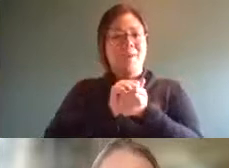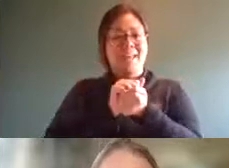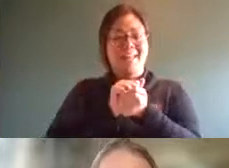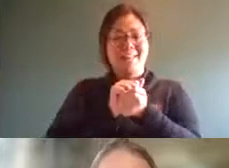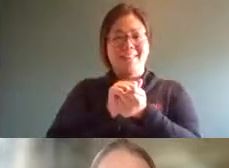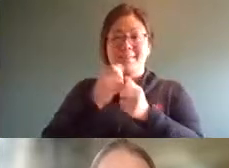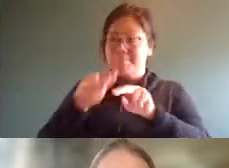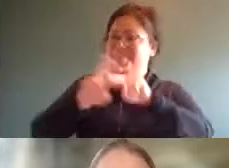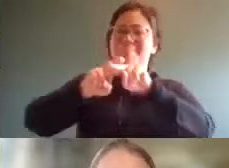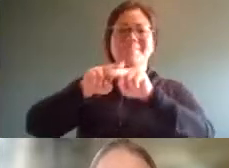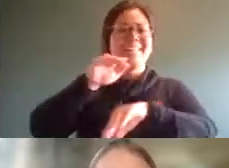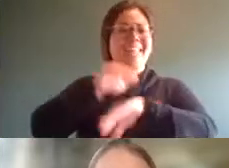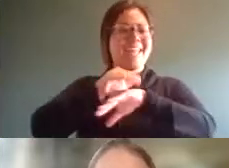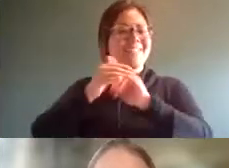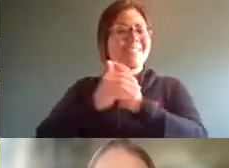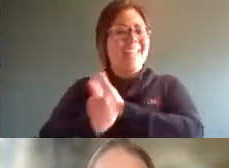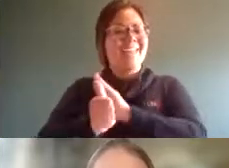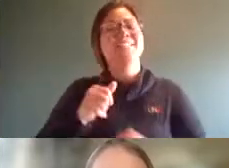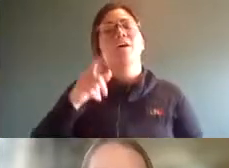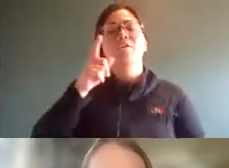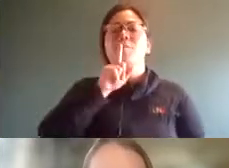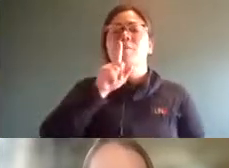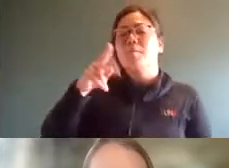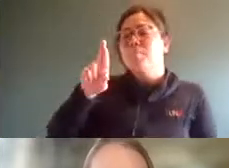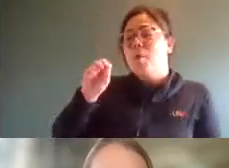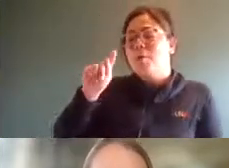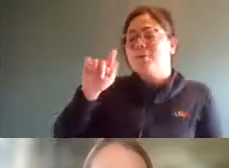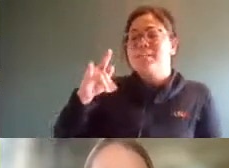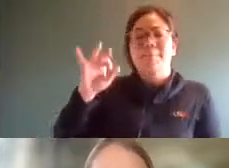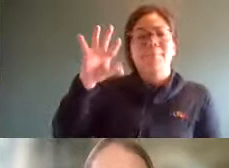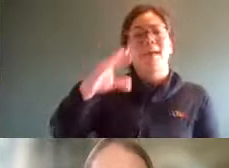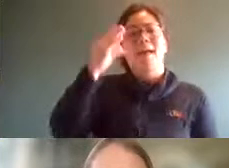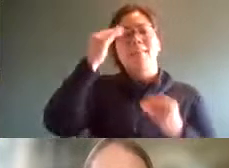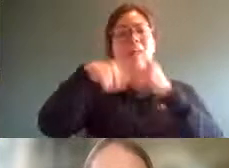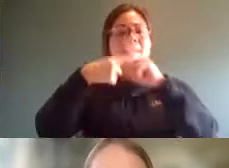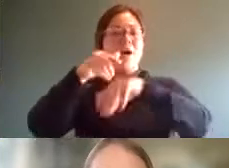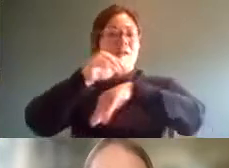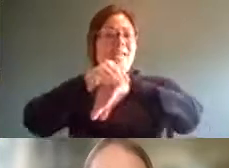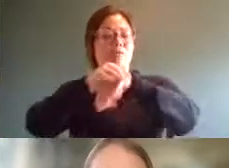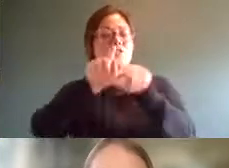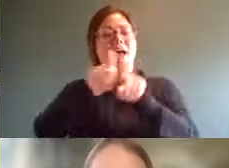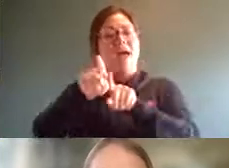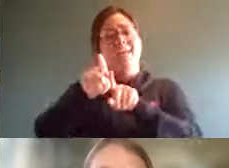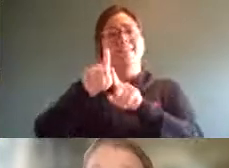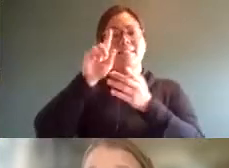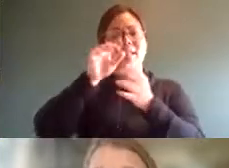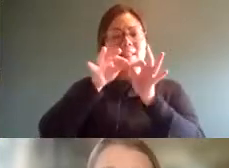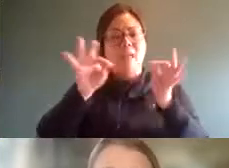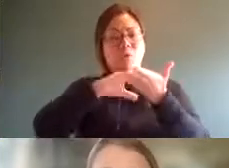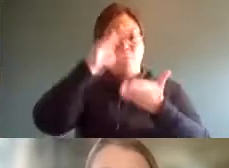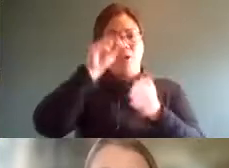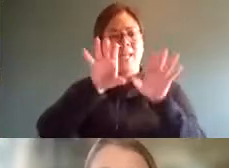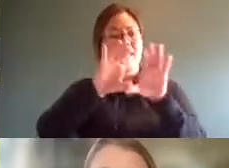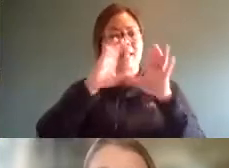right? Again, a pro tip here, think about English as a language learning class as any